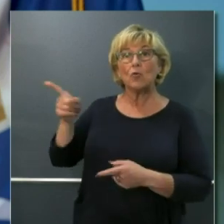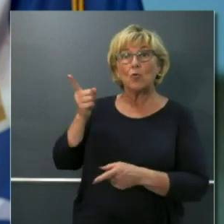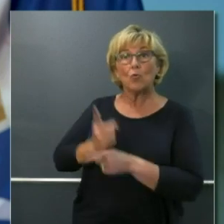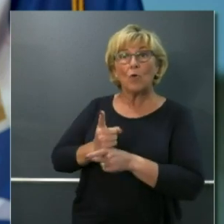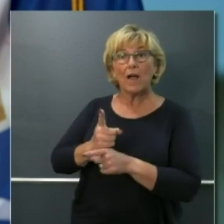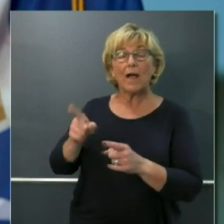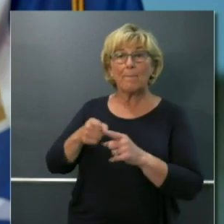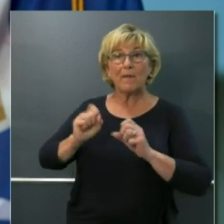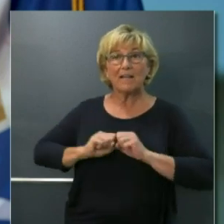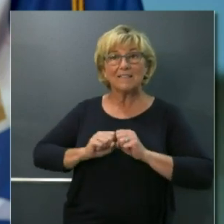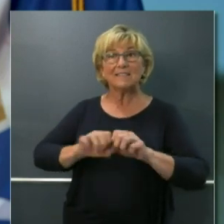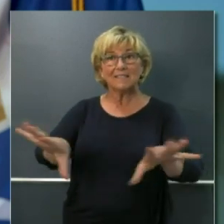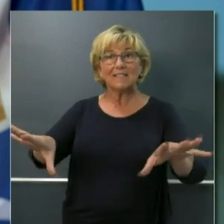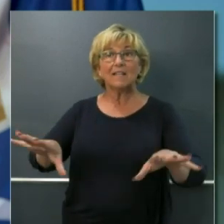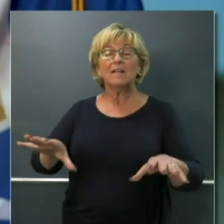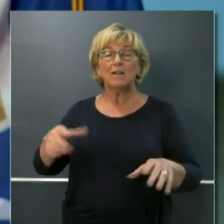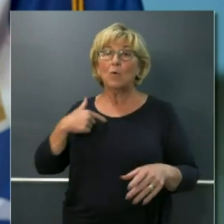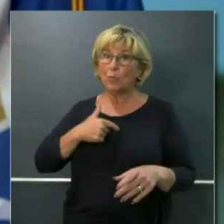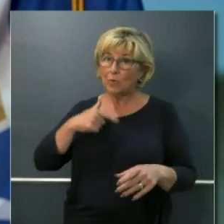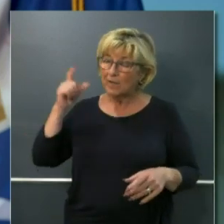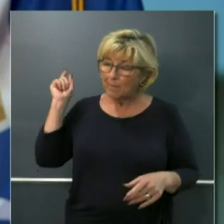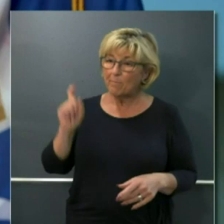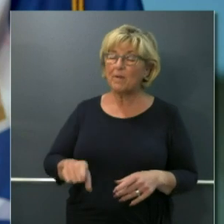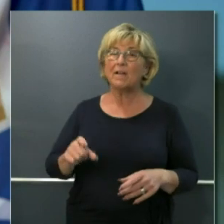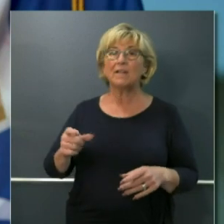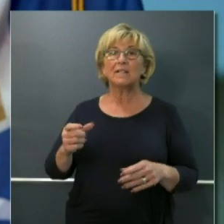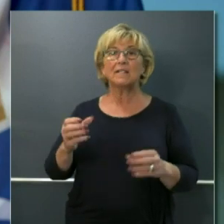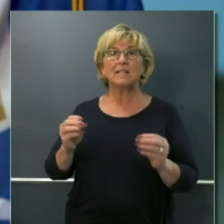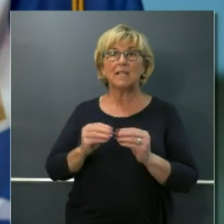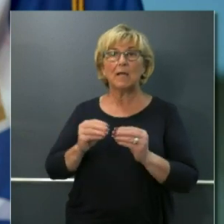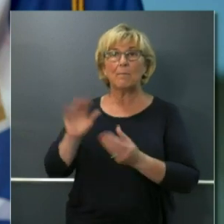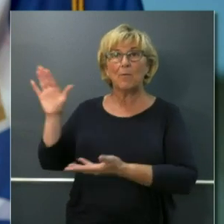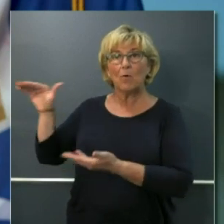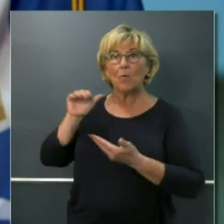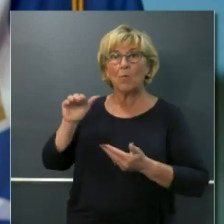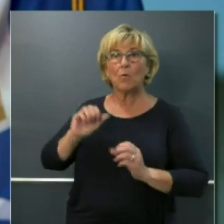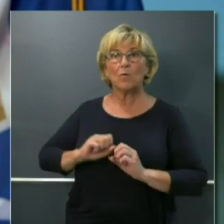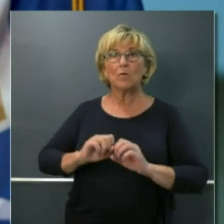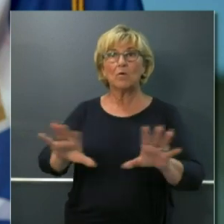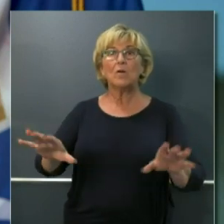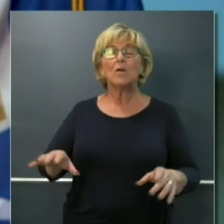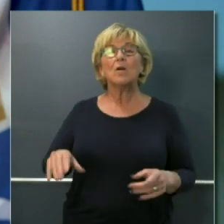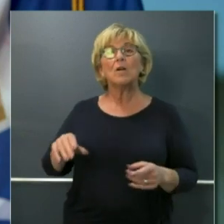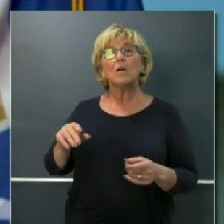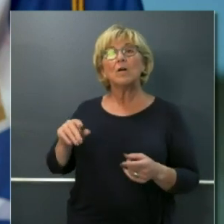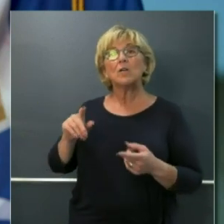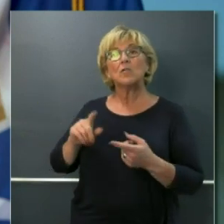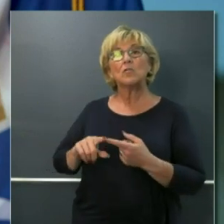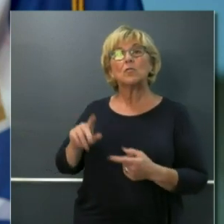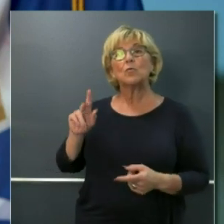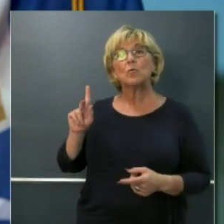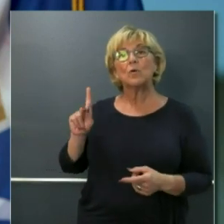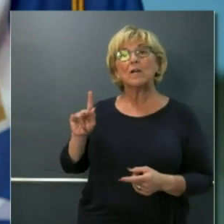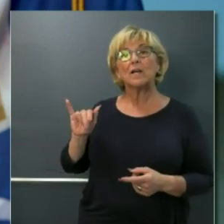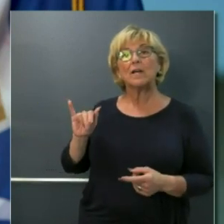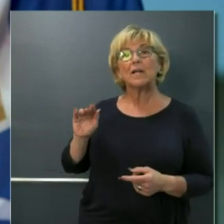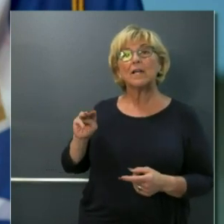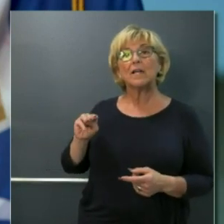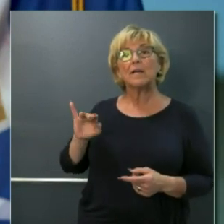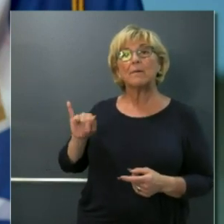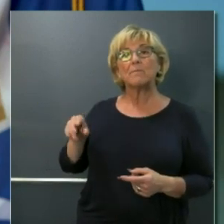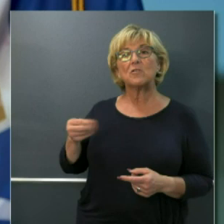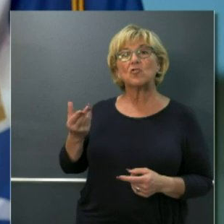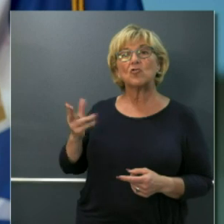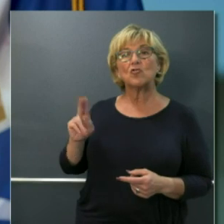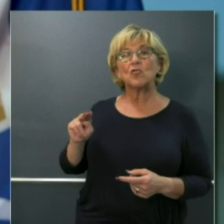and can't come soon enough. And so that was highlighted. And Kim Johnson, to answer your your question, at the Department of Social Services on the